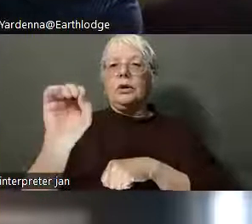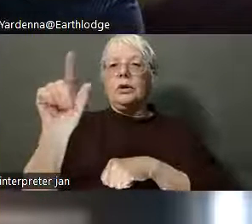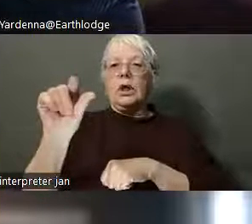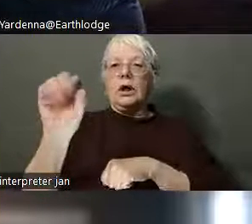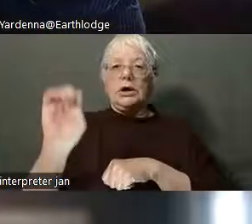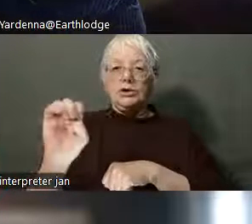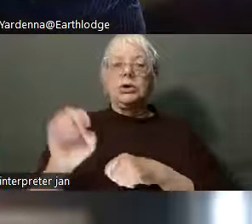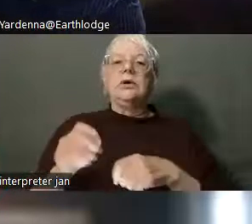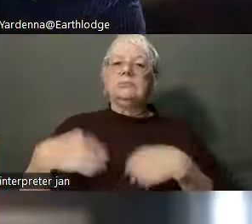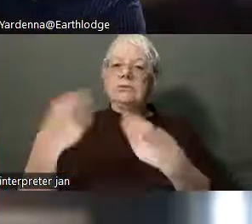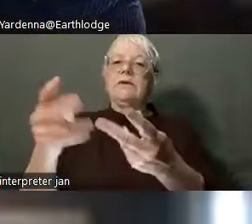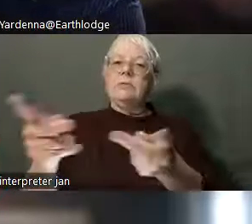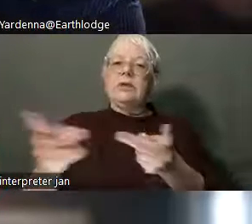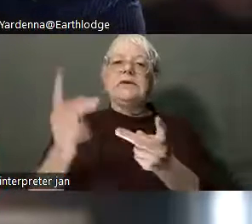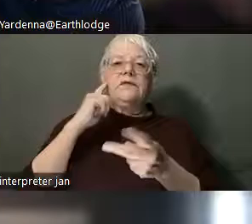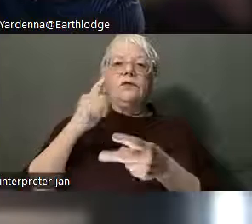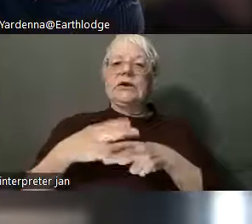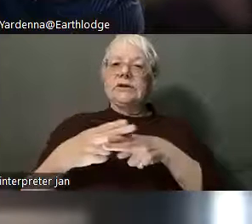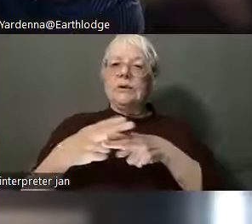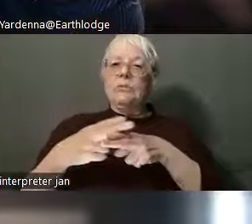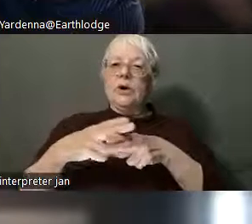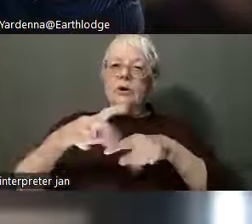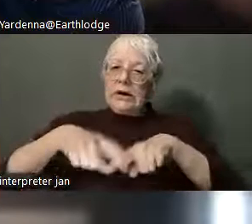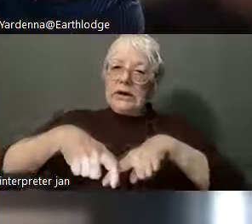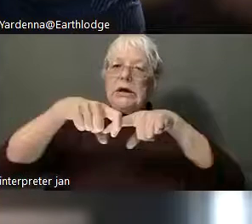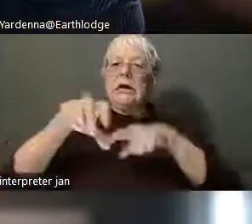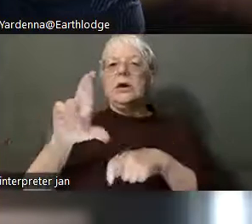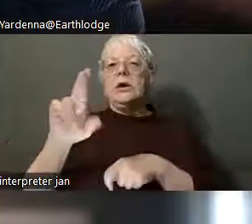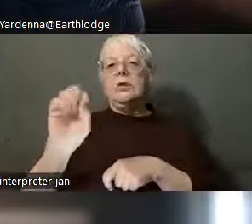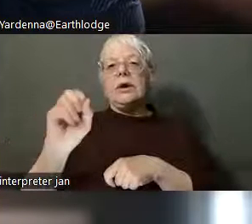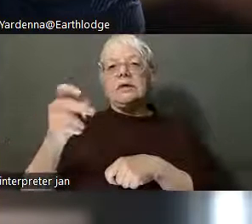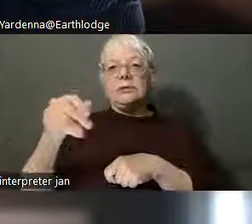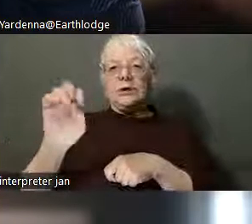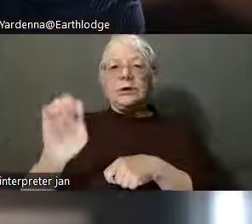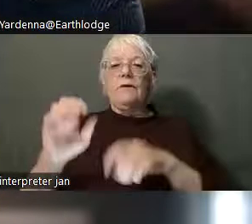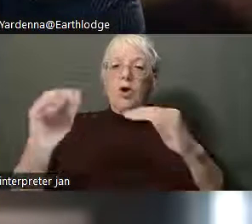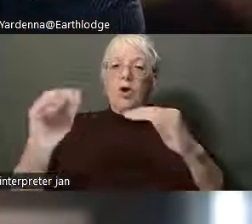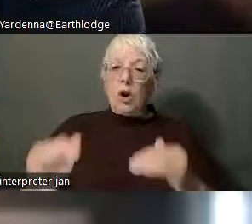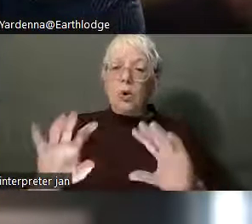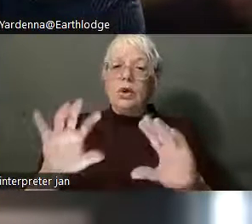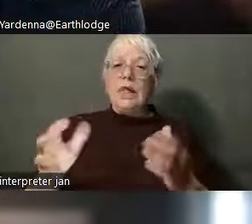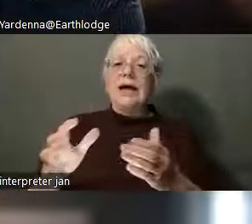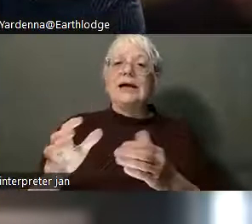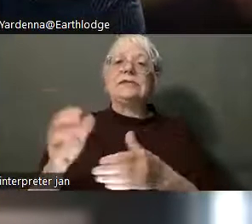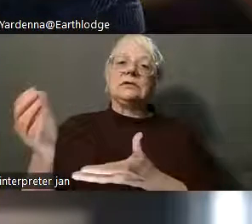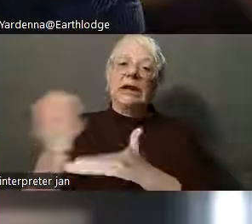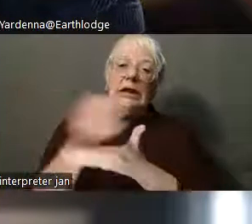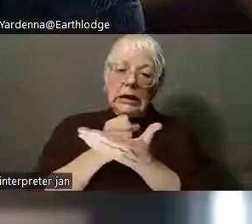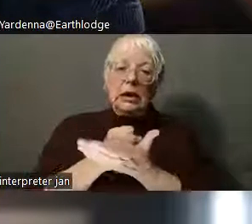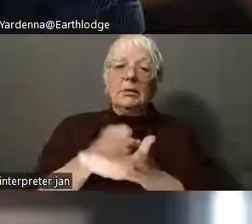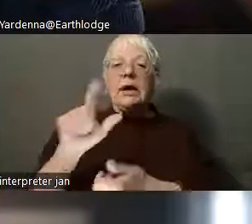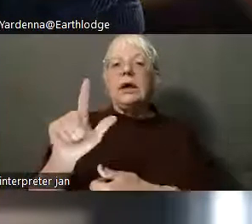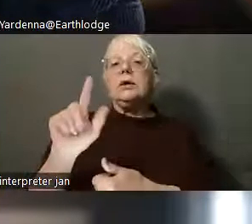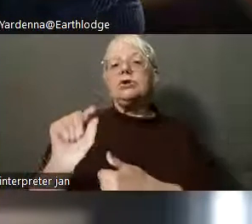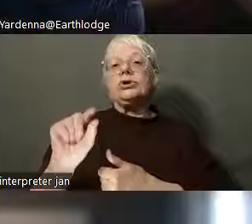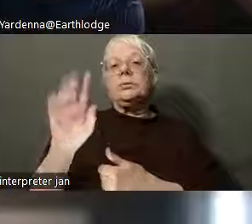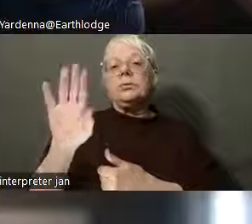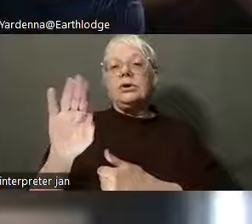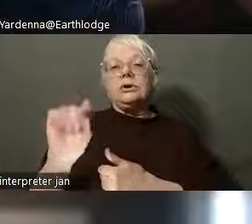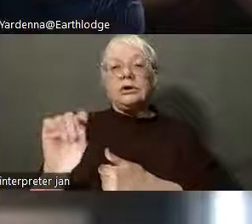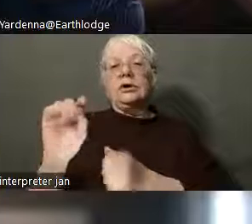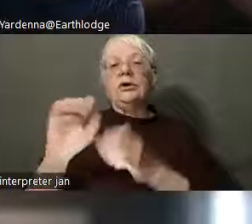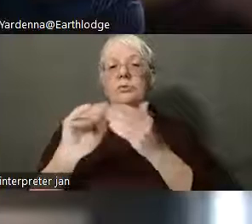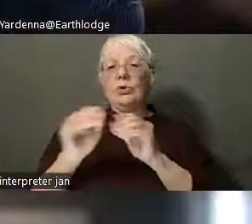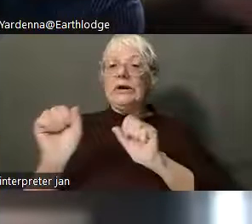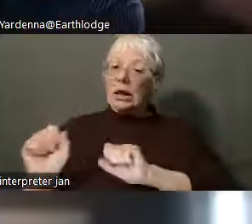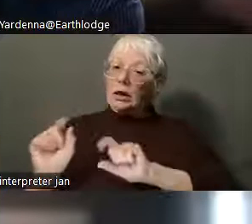respite for working class, low income, BIPOC, LGBT community to come and